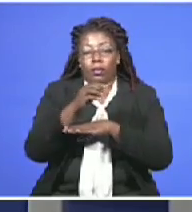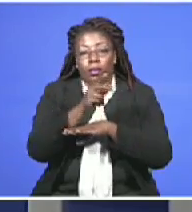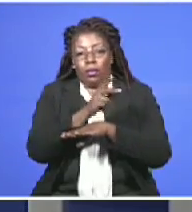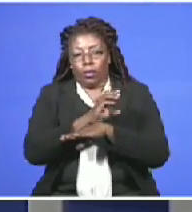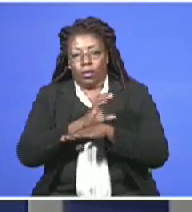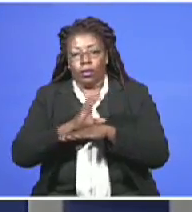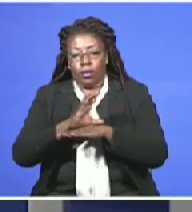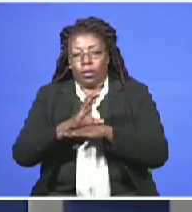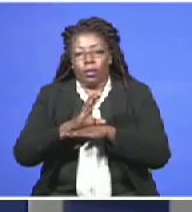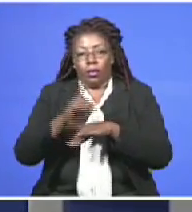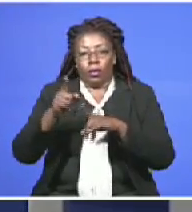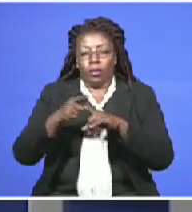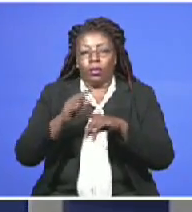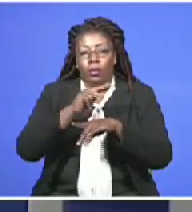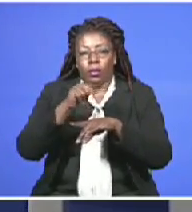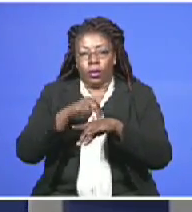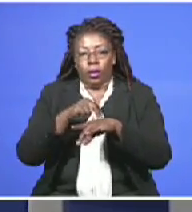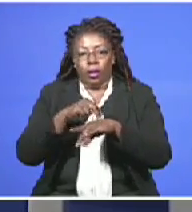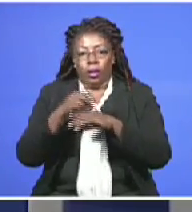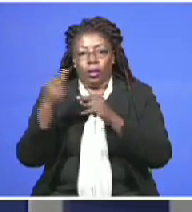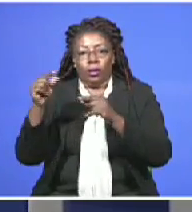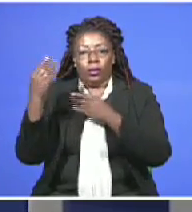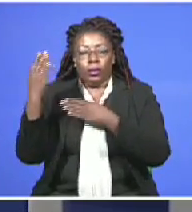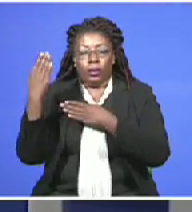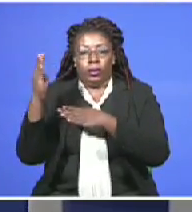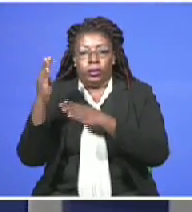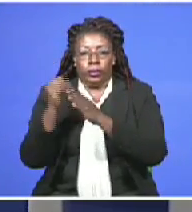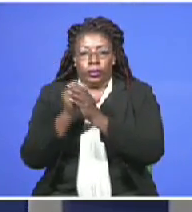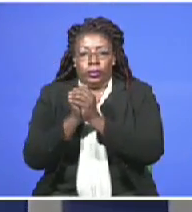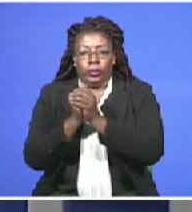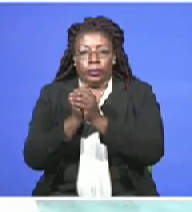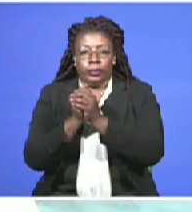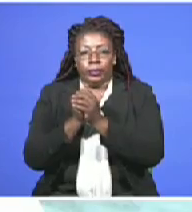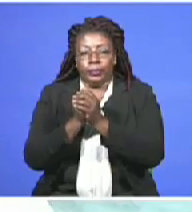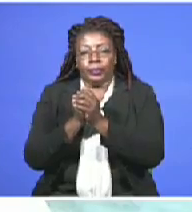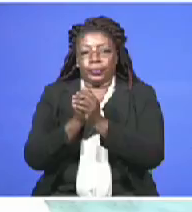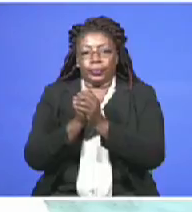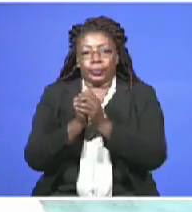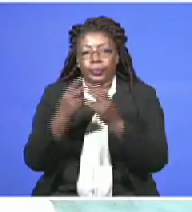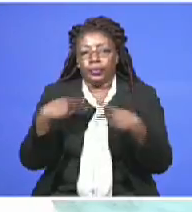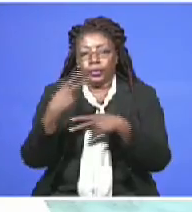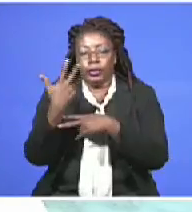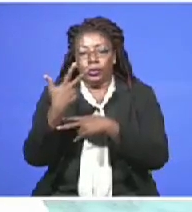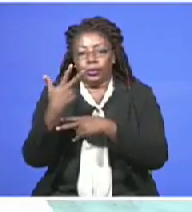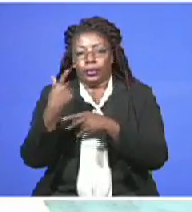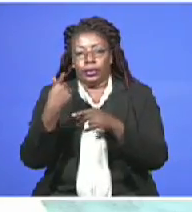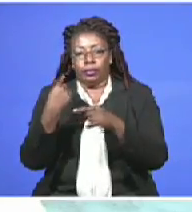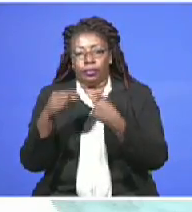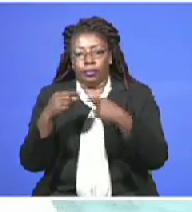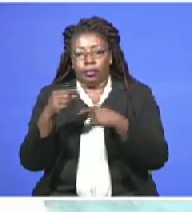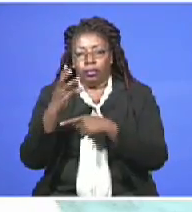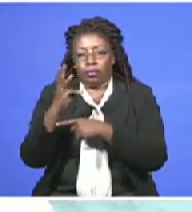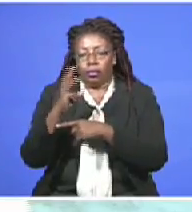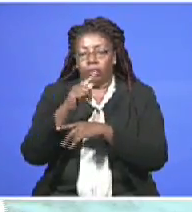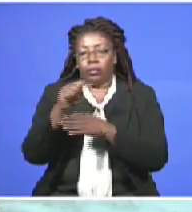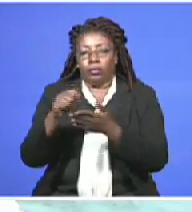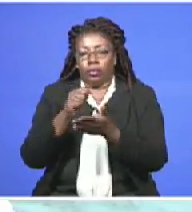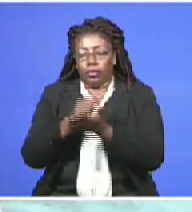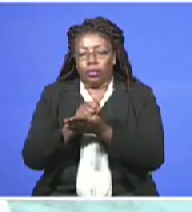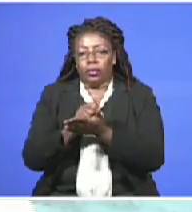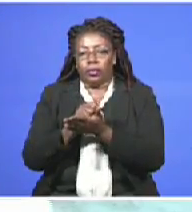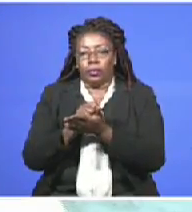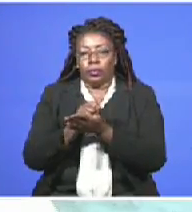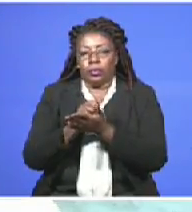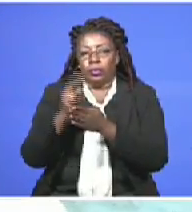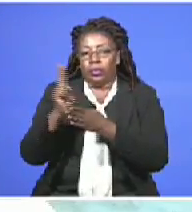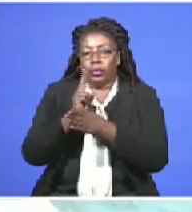that, it's off to the Nationals in Grand Bahama. We play about 3 games, 6 games total, and